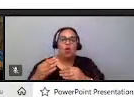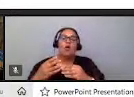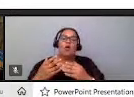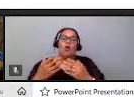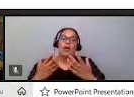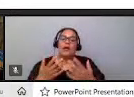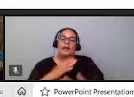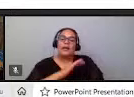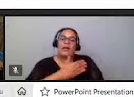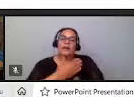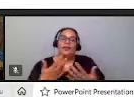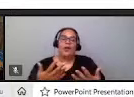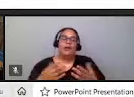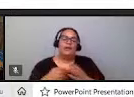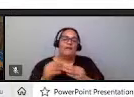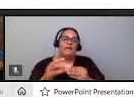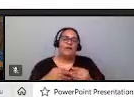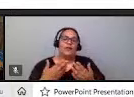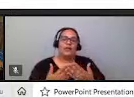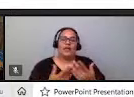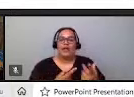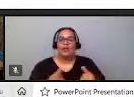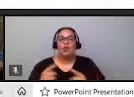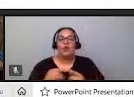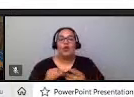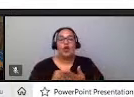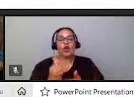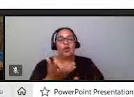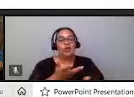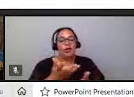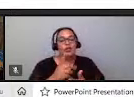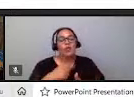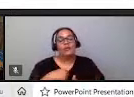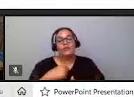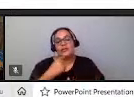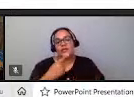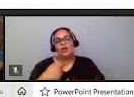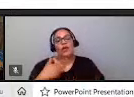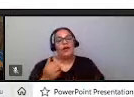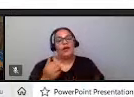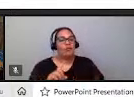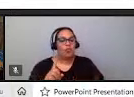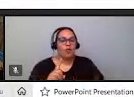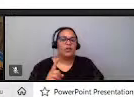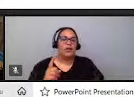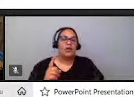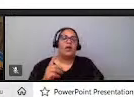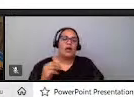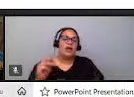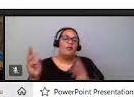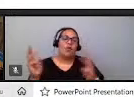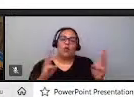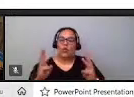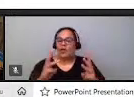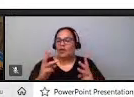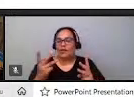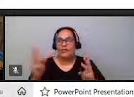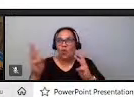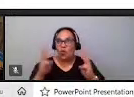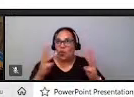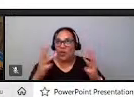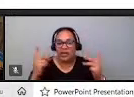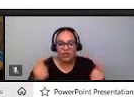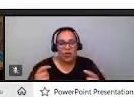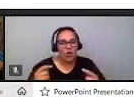fruit what I've said in the early engagement as well is that we have wind you can't do anything about